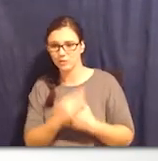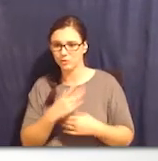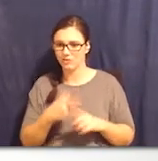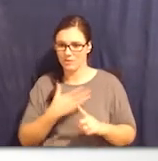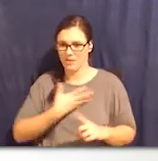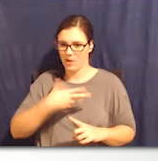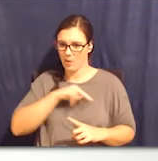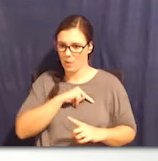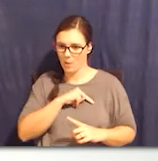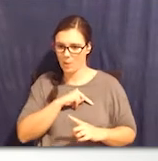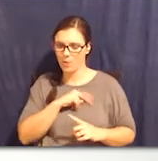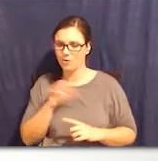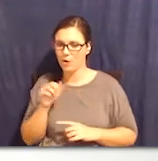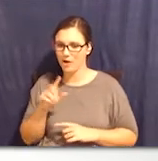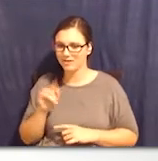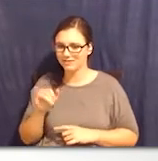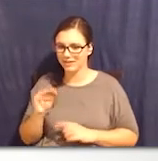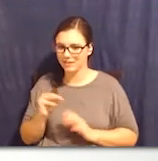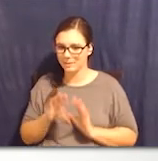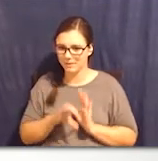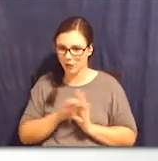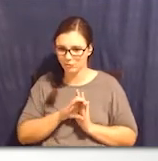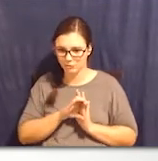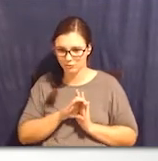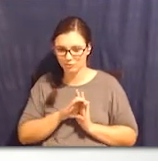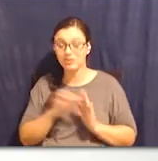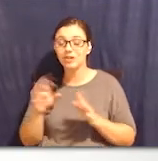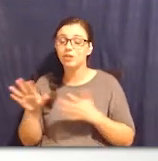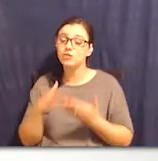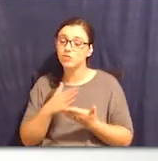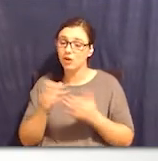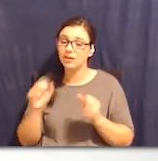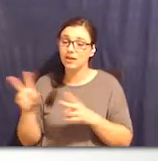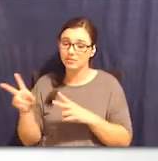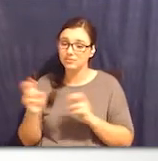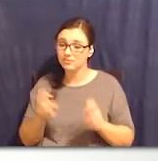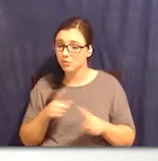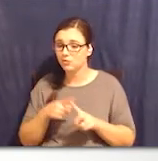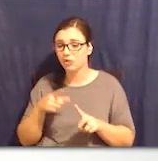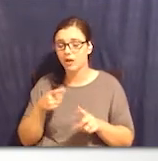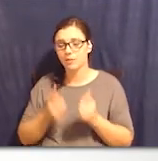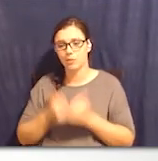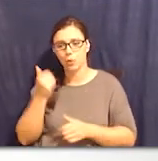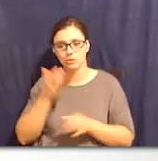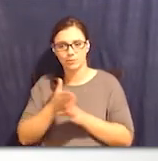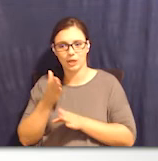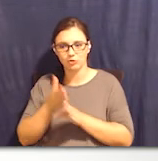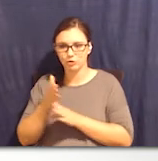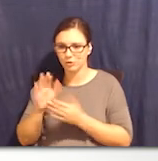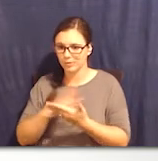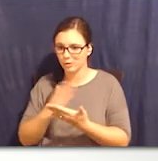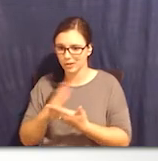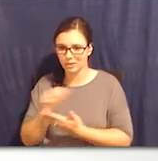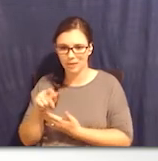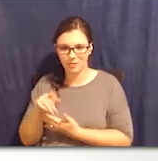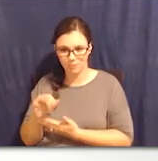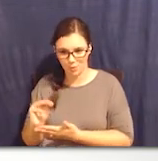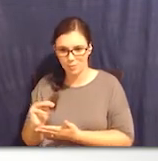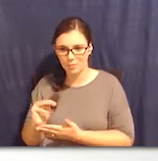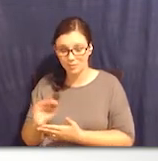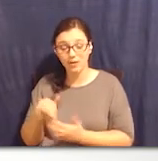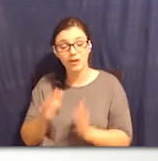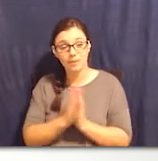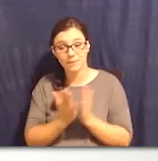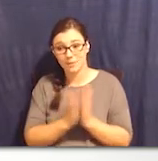character was influenced by my own childhood autism characteristics. And the song can be downloaded off major music